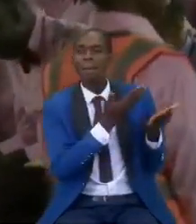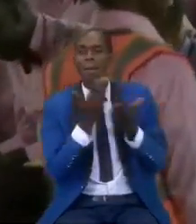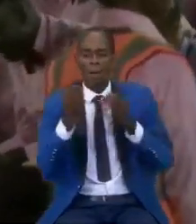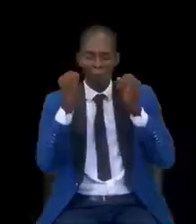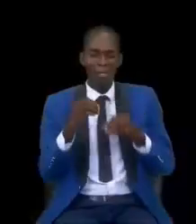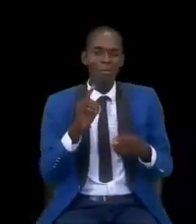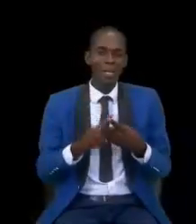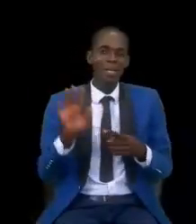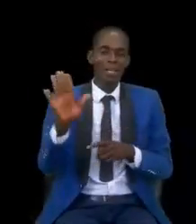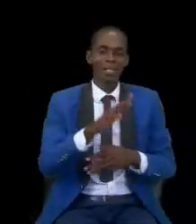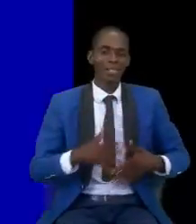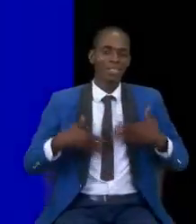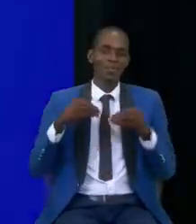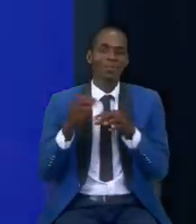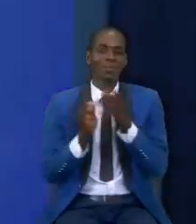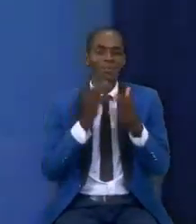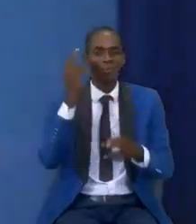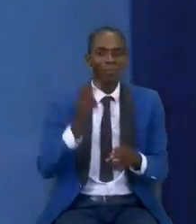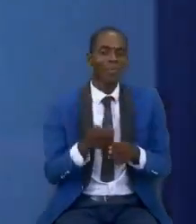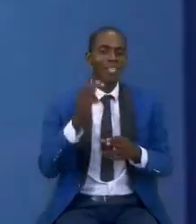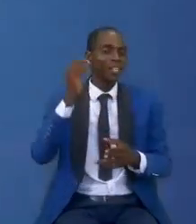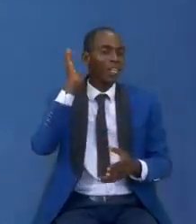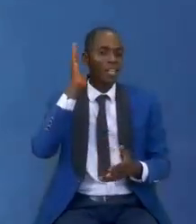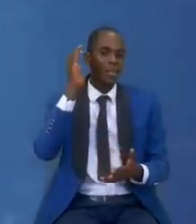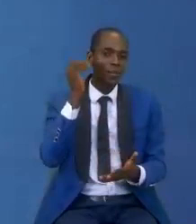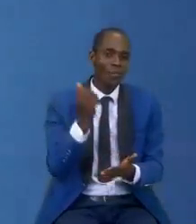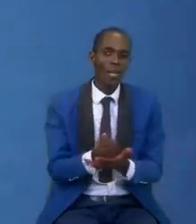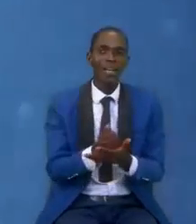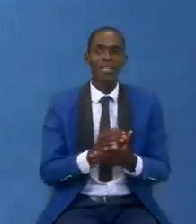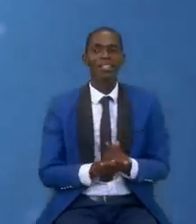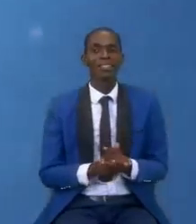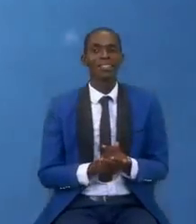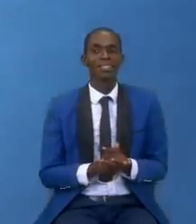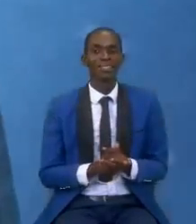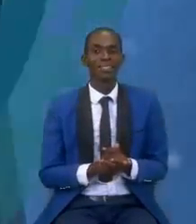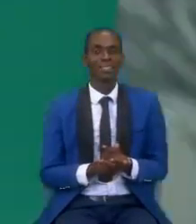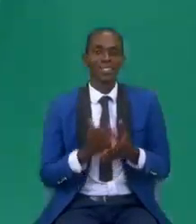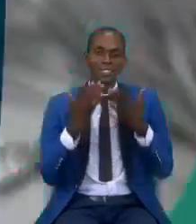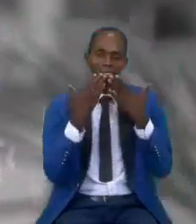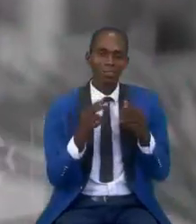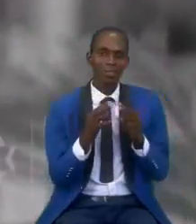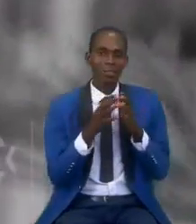Amen. Thank you very much, Mrs. Patience. Talk to us now.